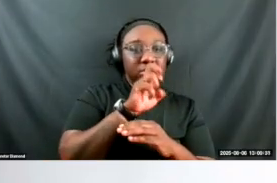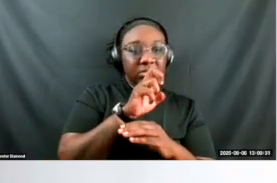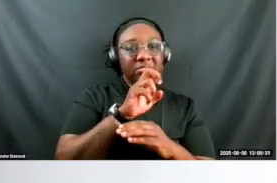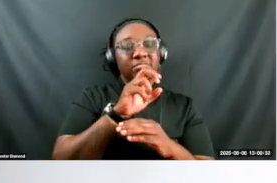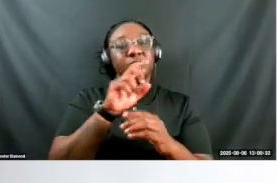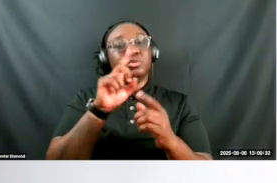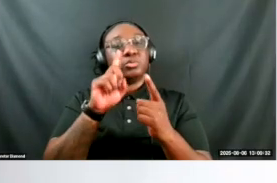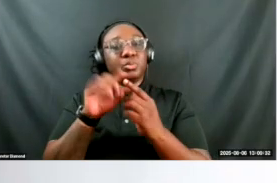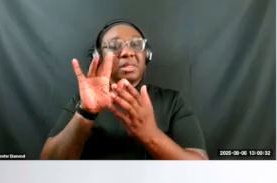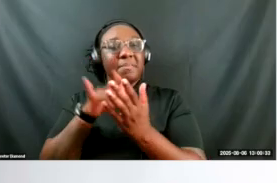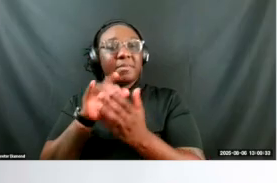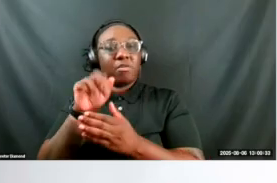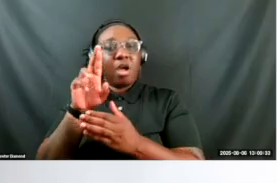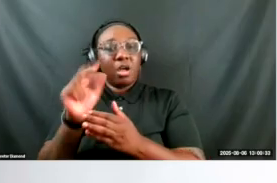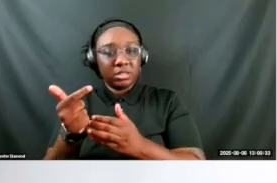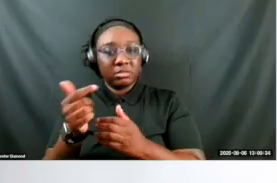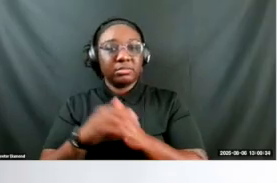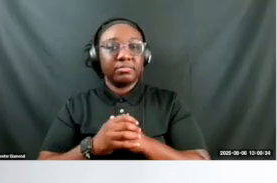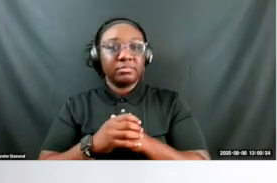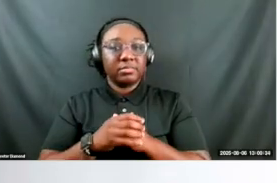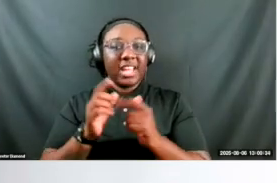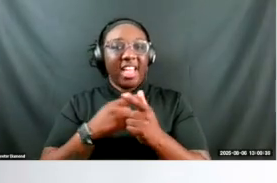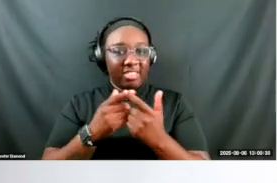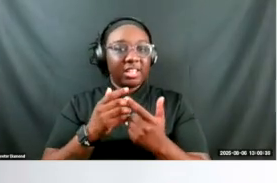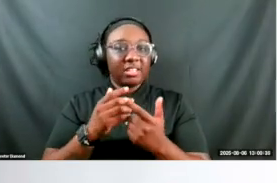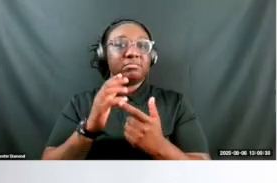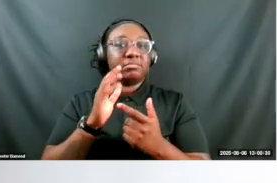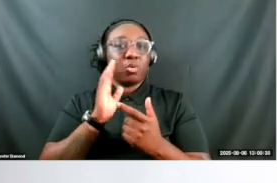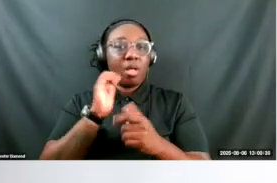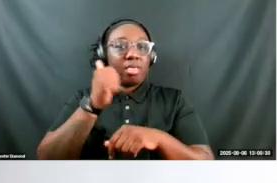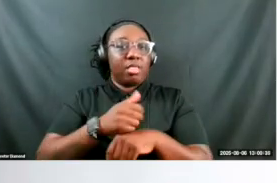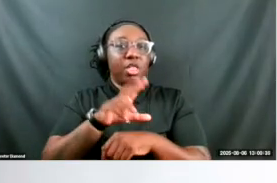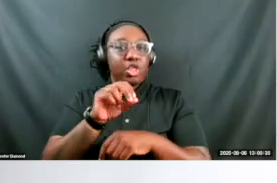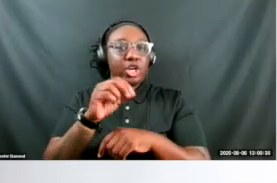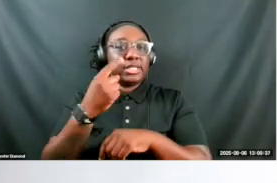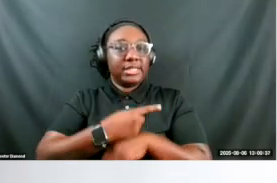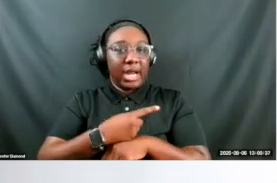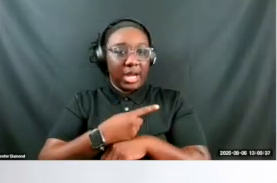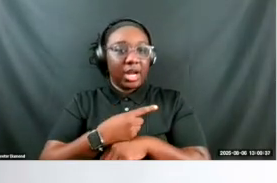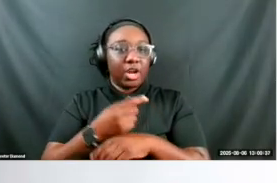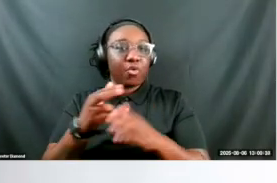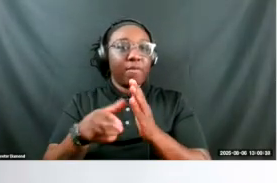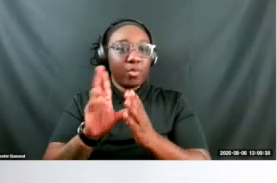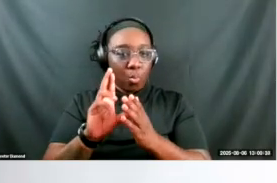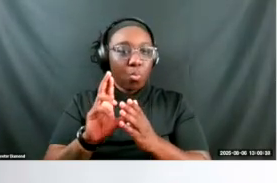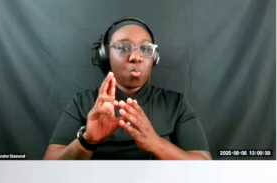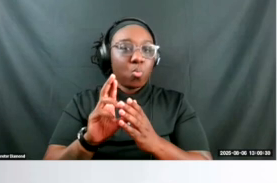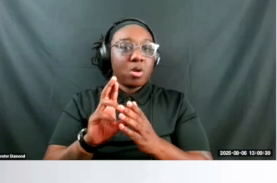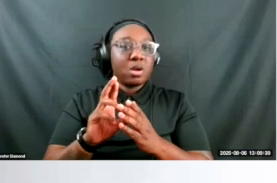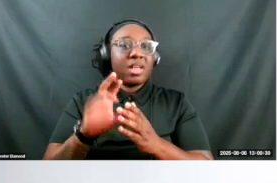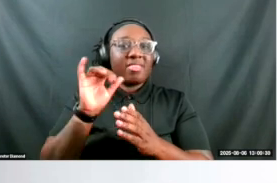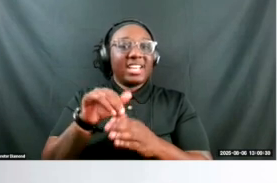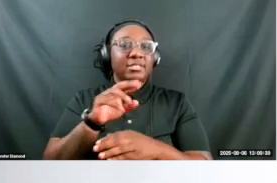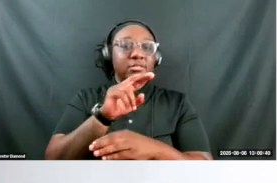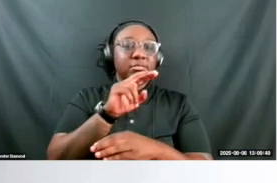about October to about mid-November to review the proposed plan before the board meeting. We'll